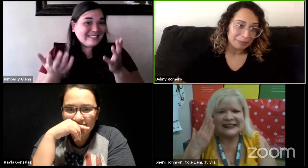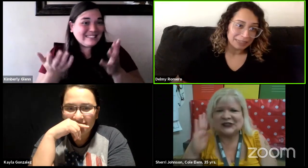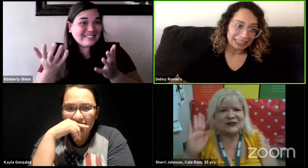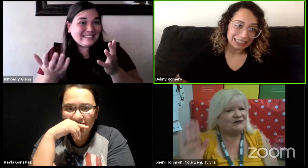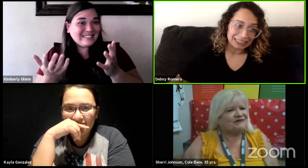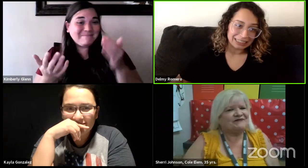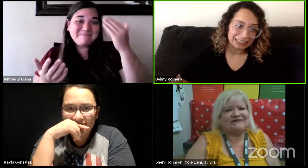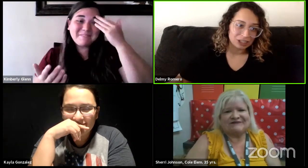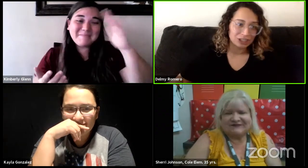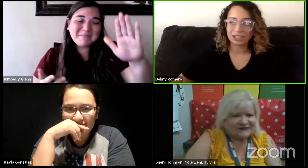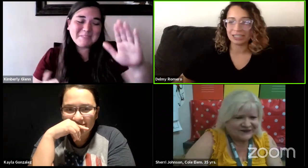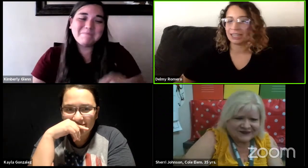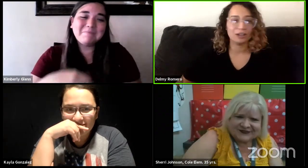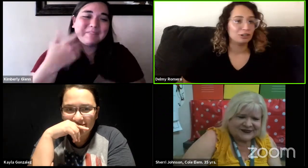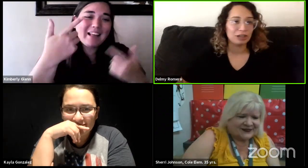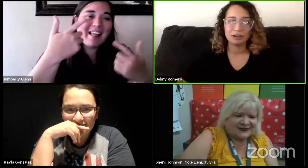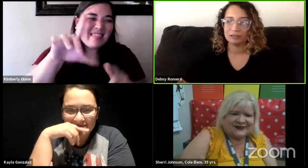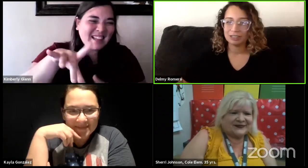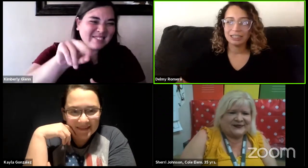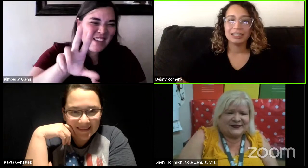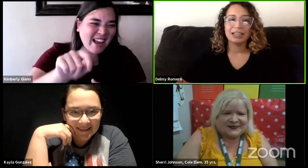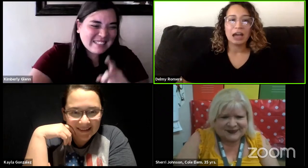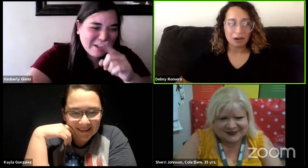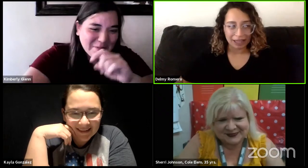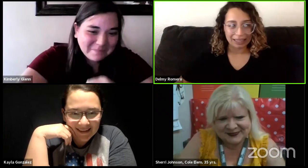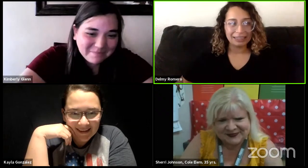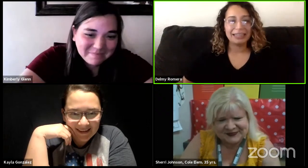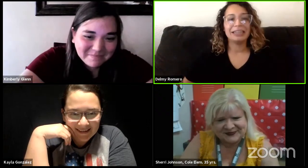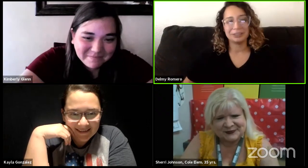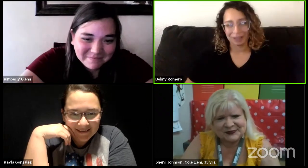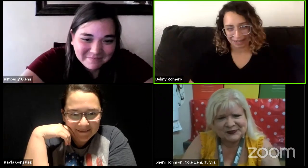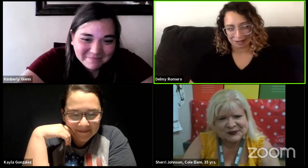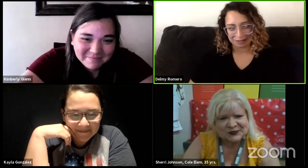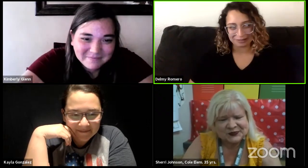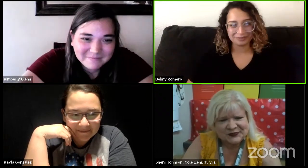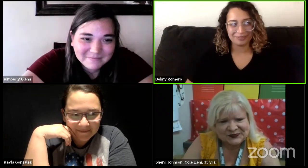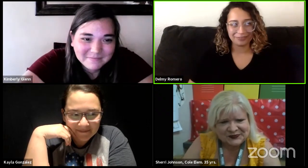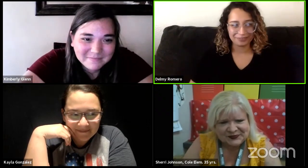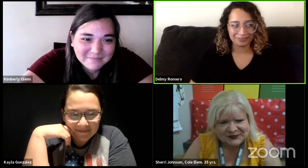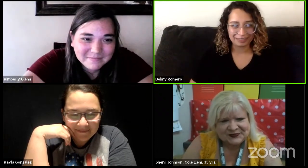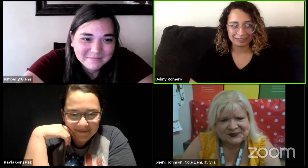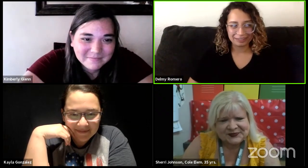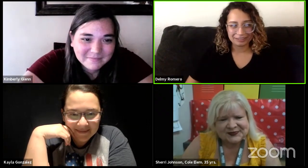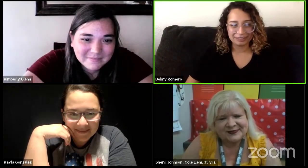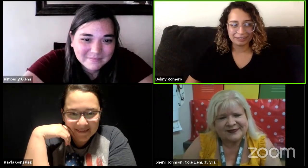have something? And Sherry's saying, I don't know. Okay, let's find out.